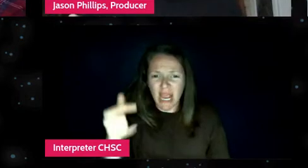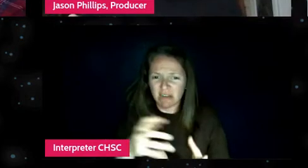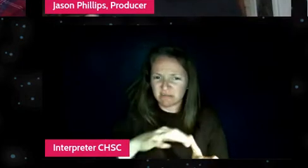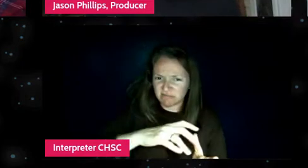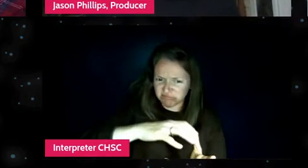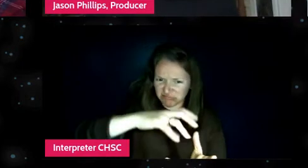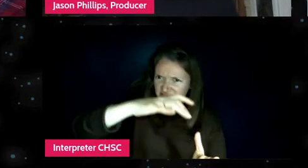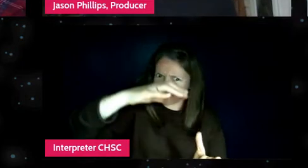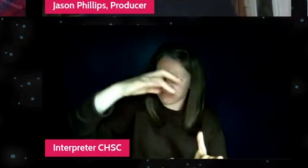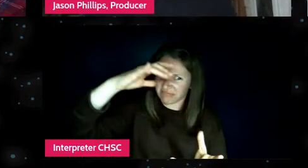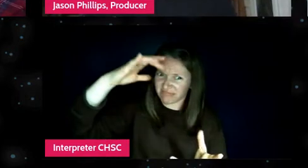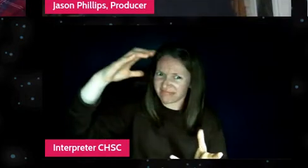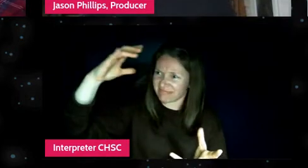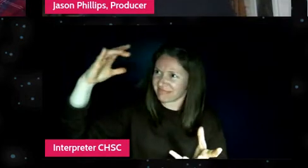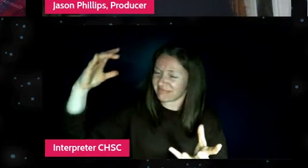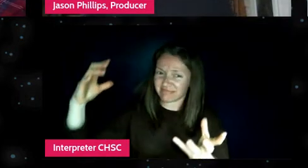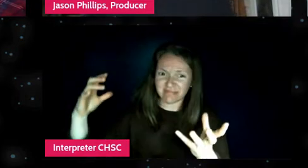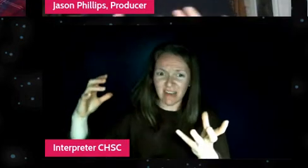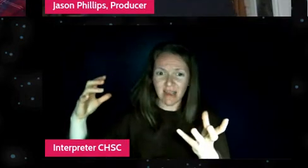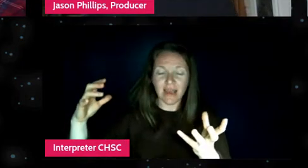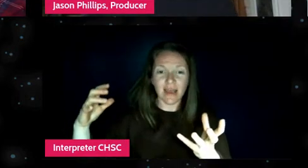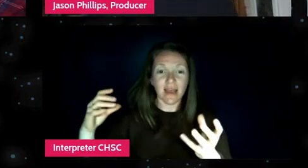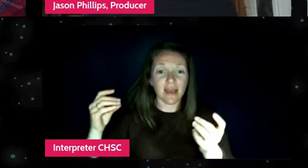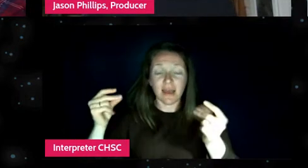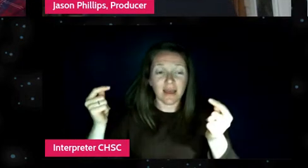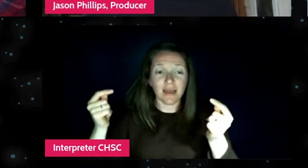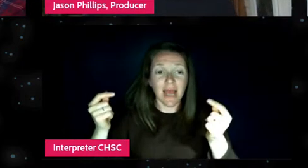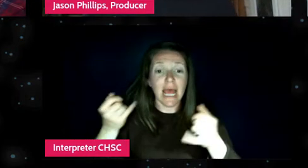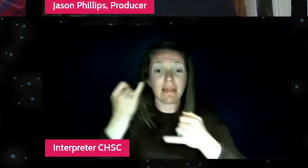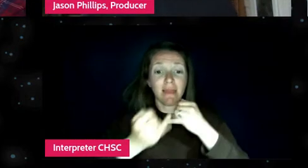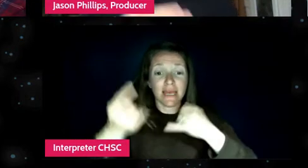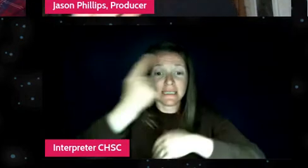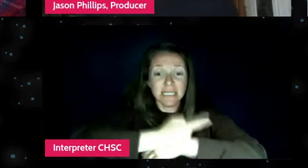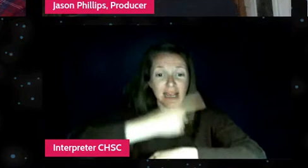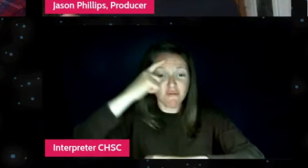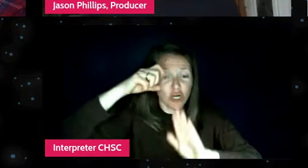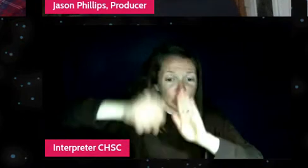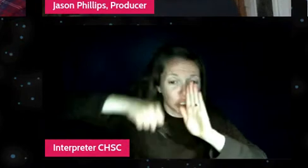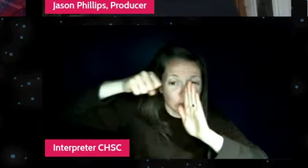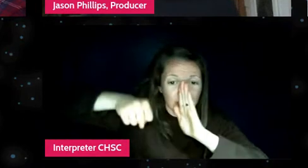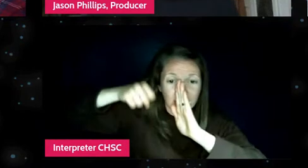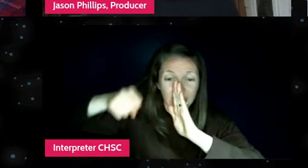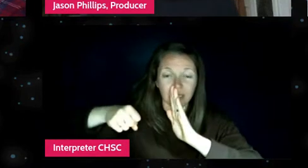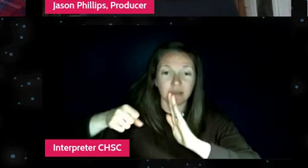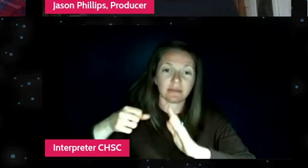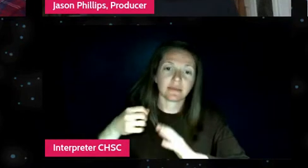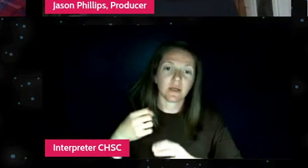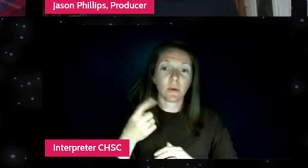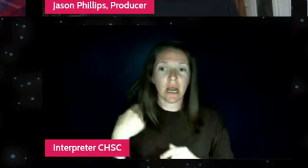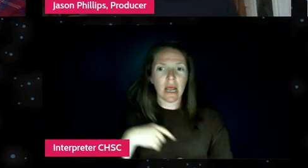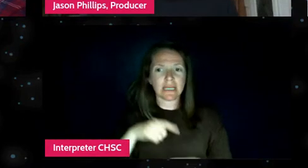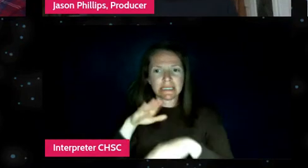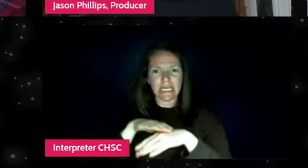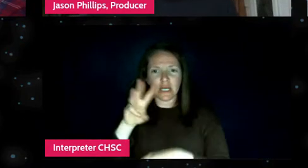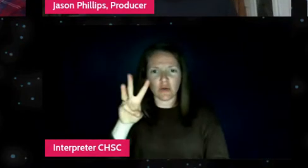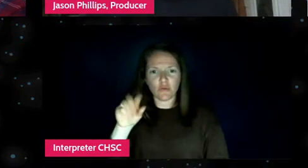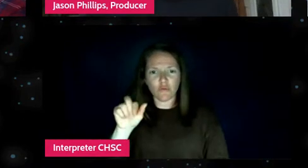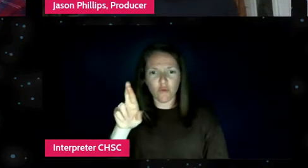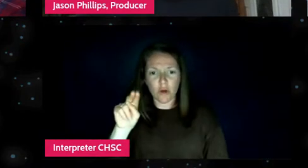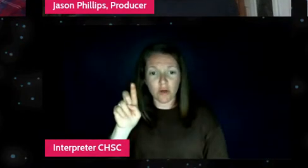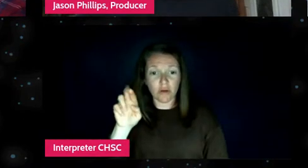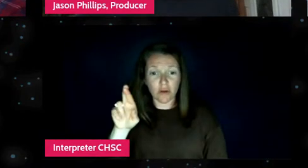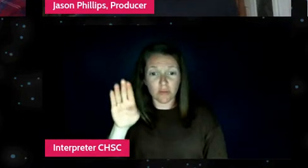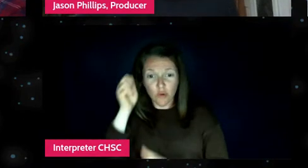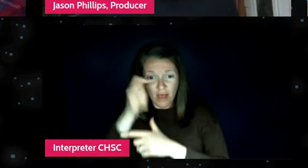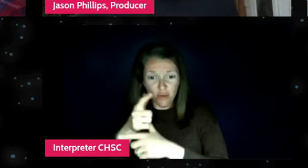growing and growing. And then all of a sudden the last day of shooting, I was like, or of us being on the Warner Brothers lot, I was like, oh my gosh,